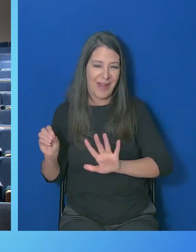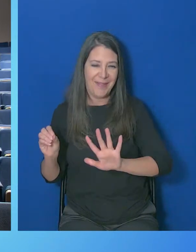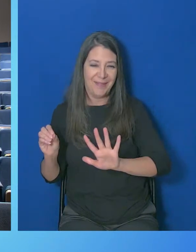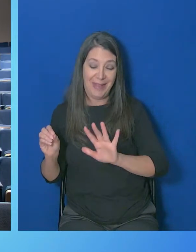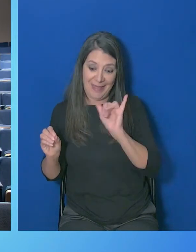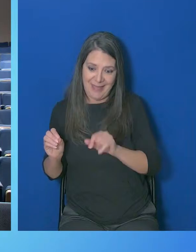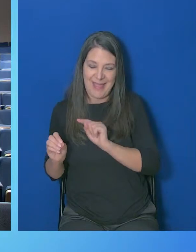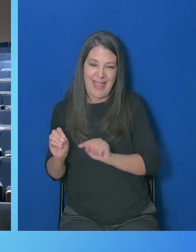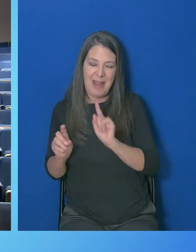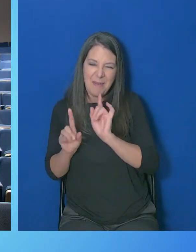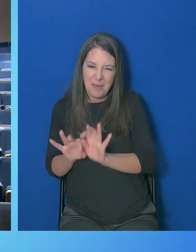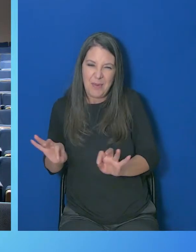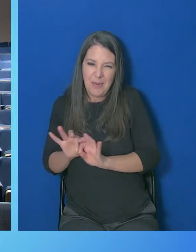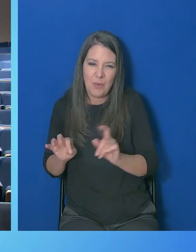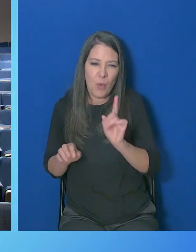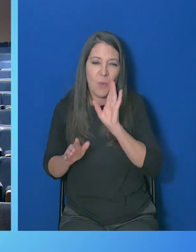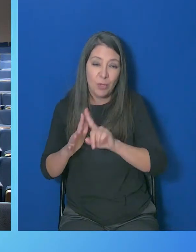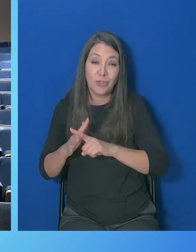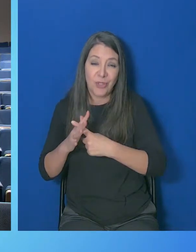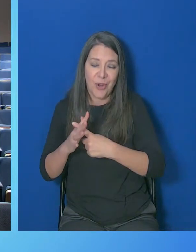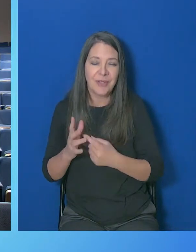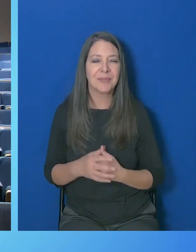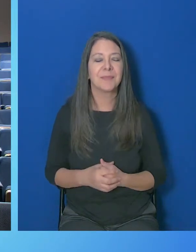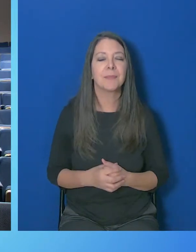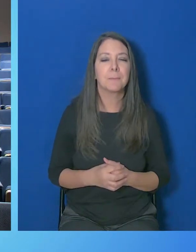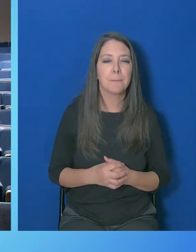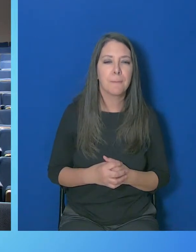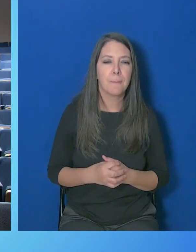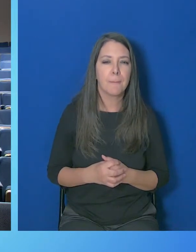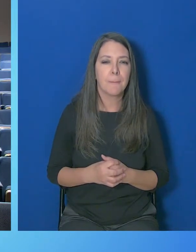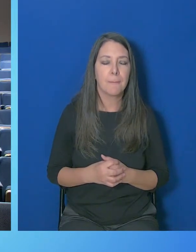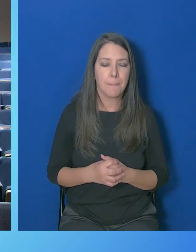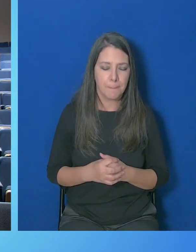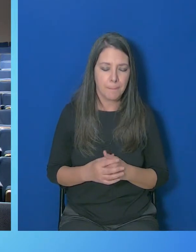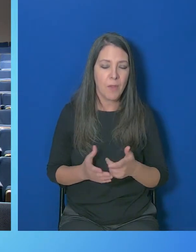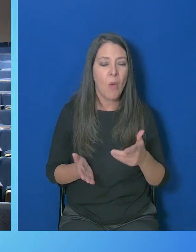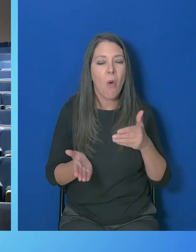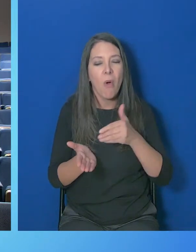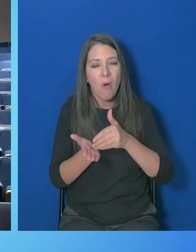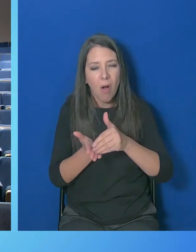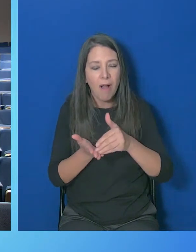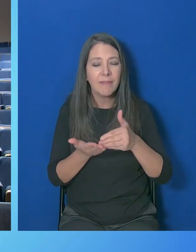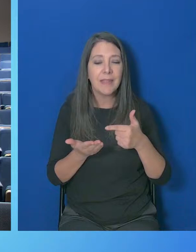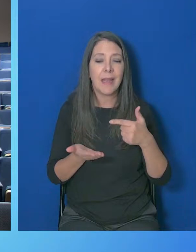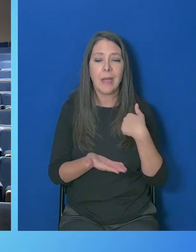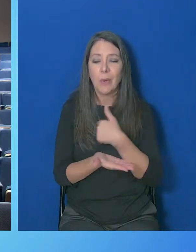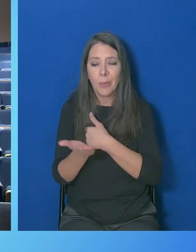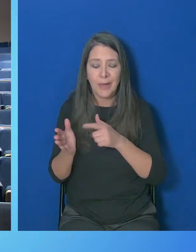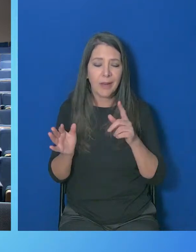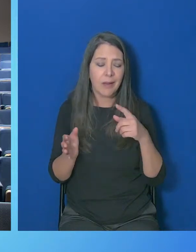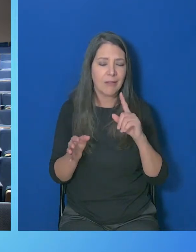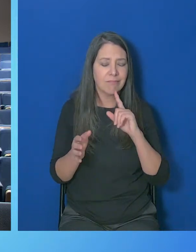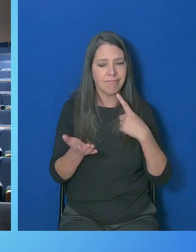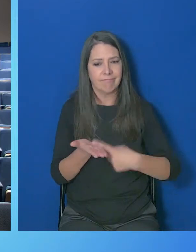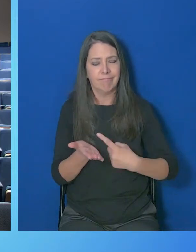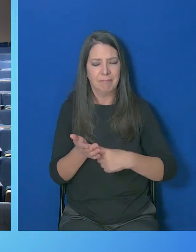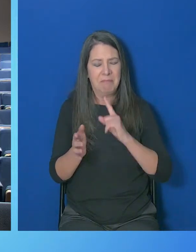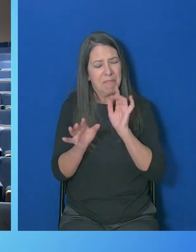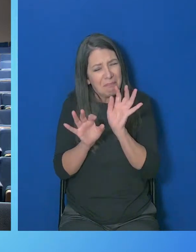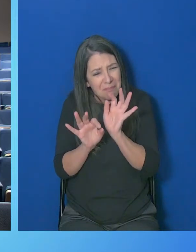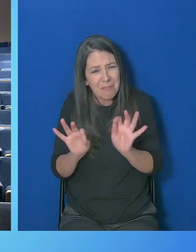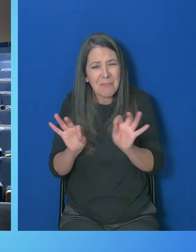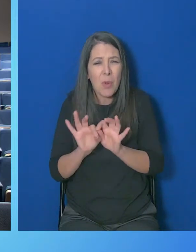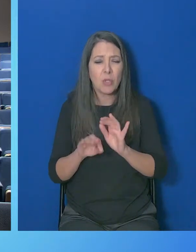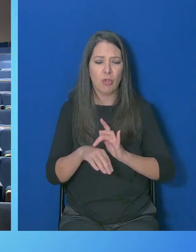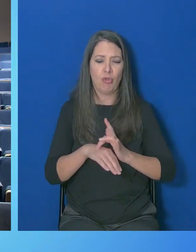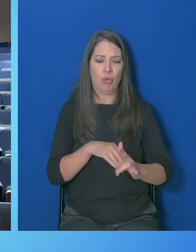right? And we all often talk about the importance of early childhood. I don't think there's